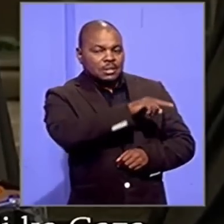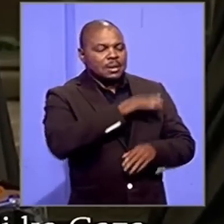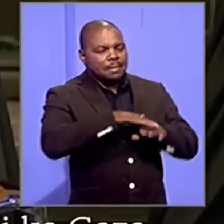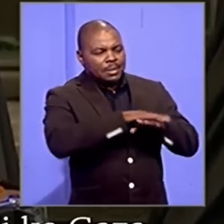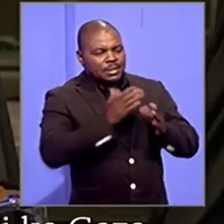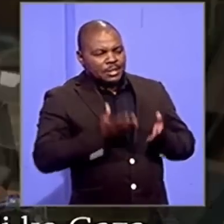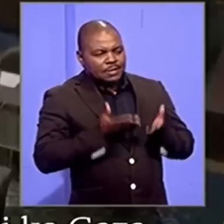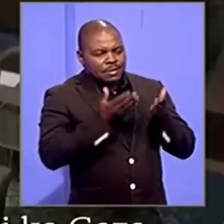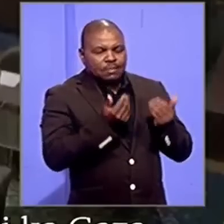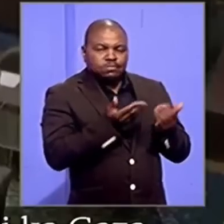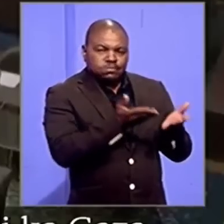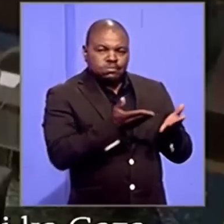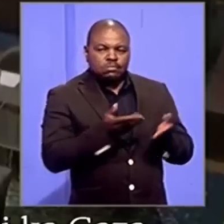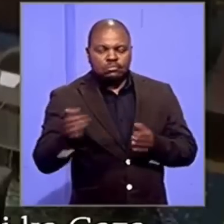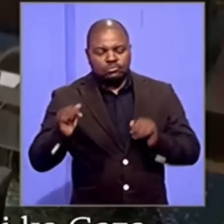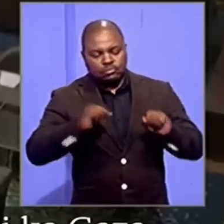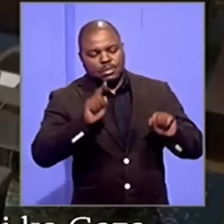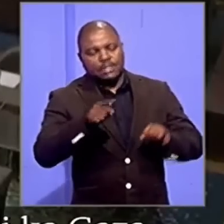humanitarian assistance.